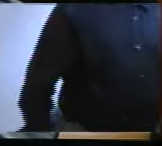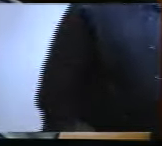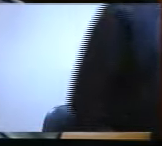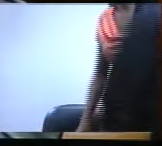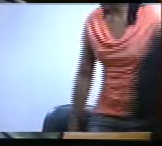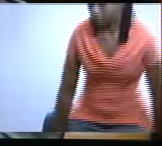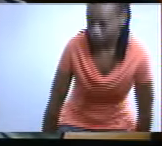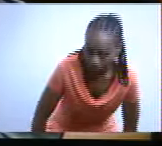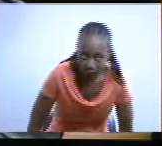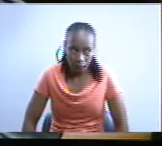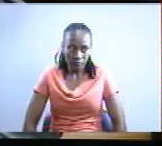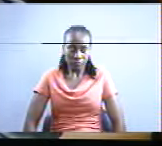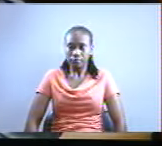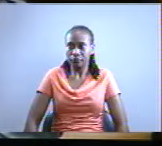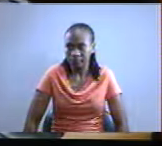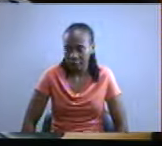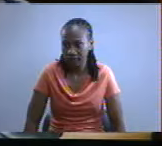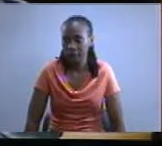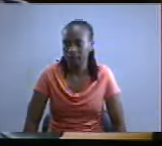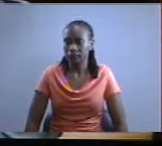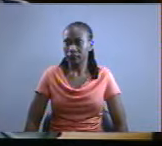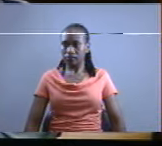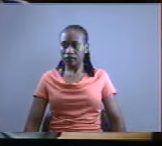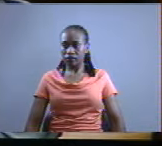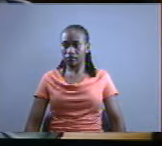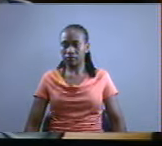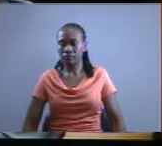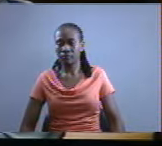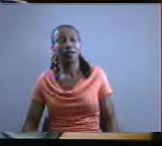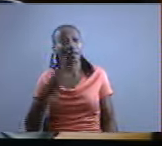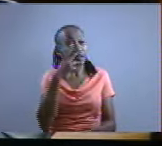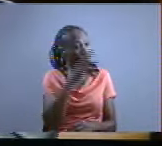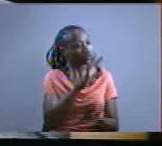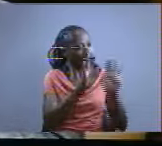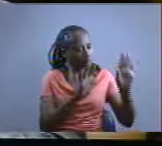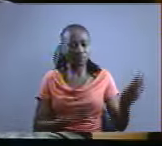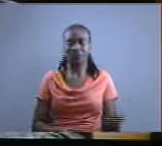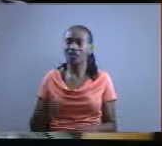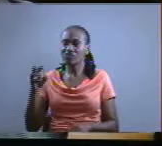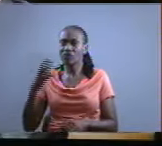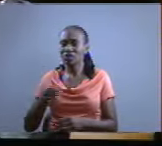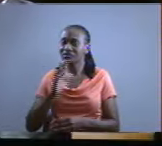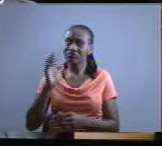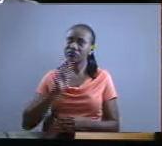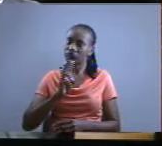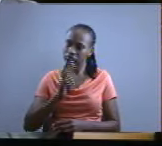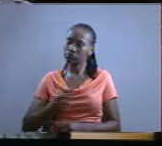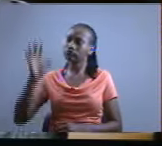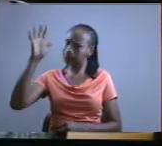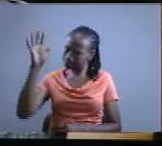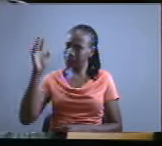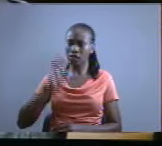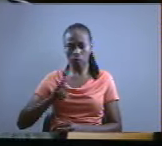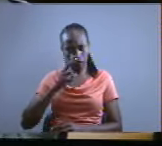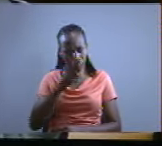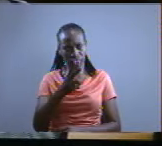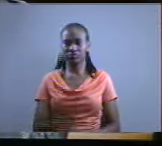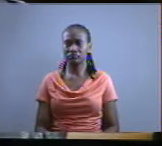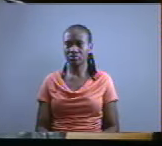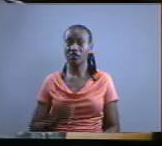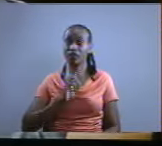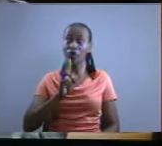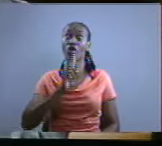Honourable member. Thank you, Mr. Speaker. I will recognize you. Please raise your hand. I'll recognize you. Don't raise